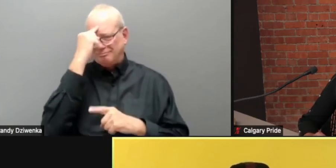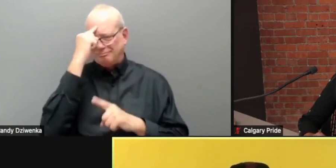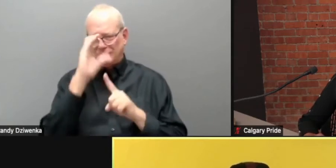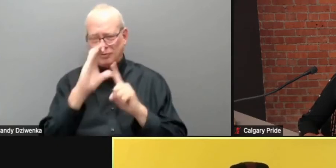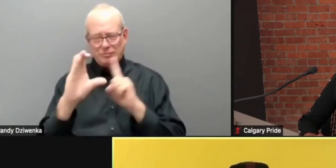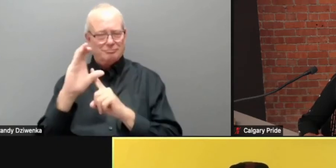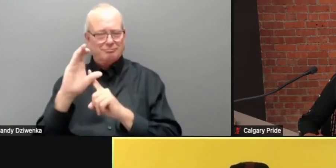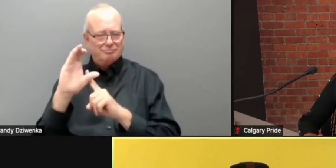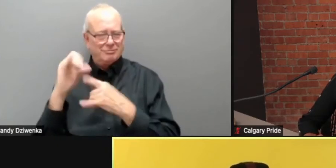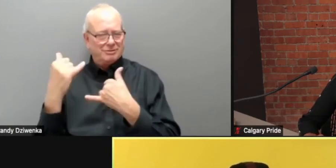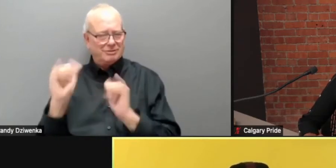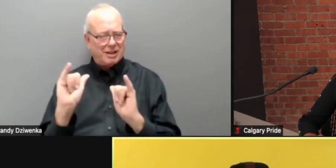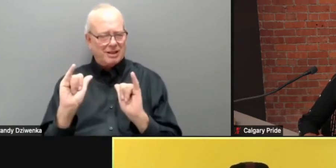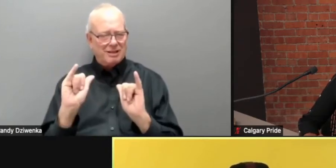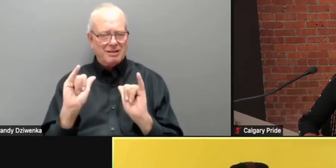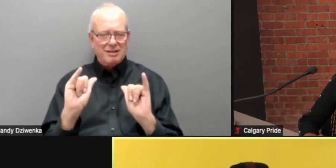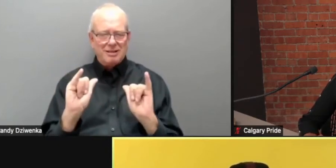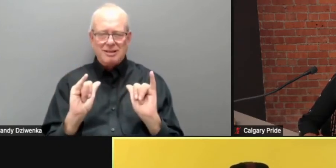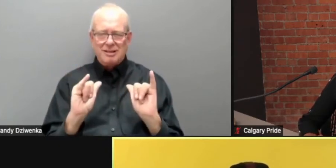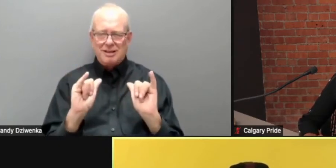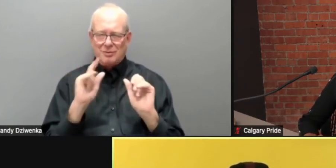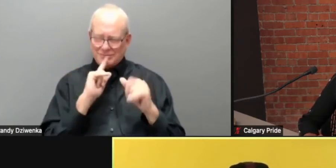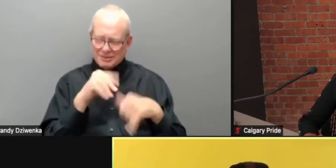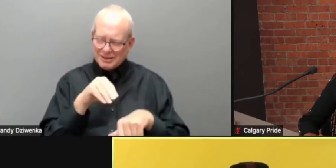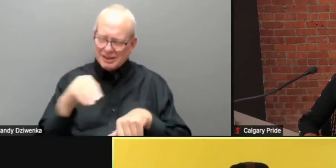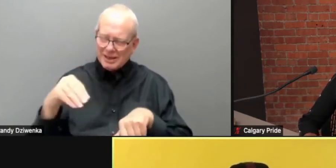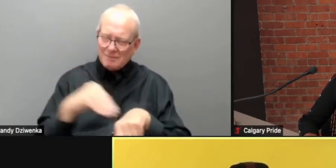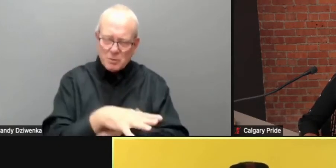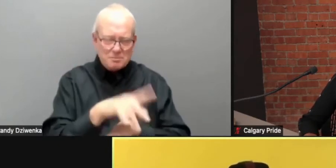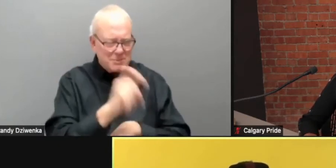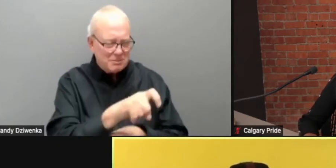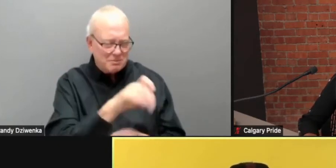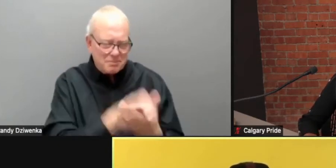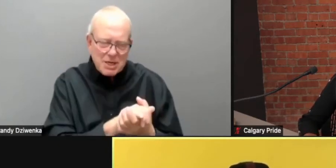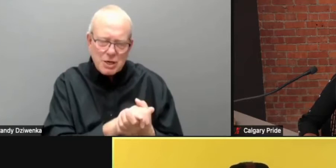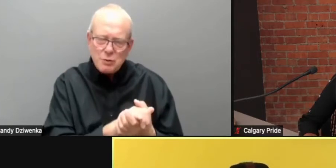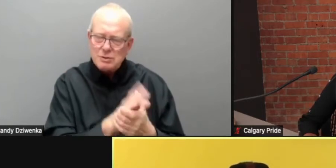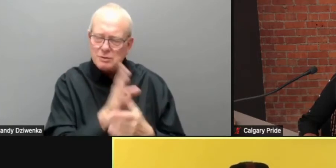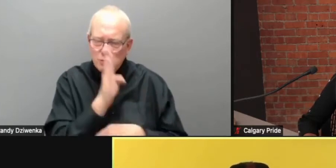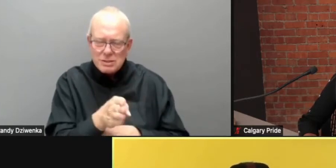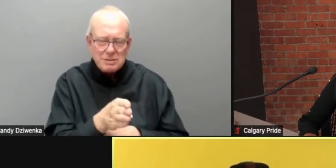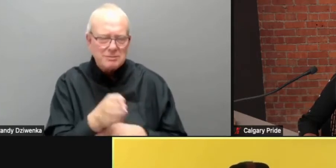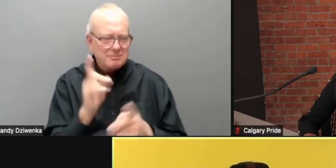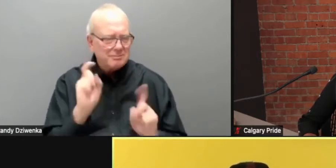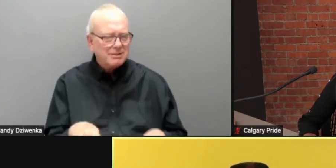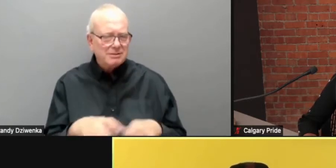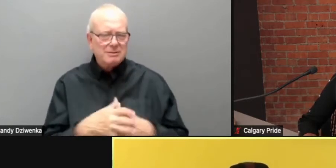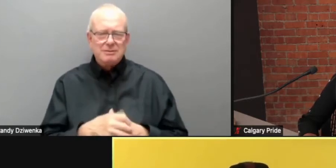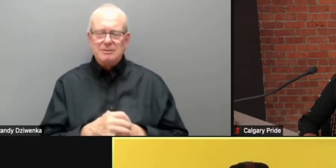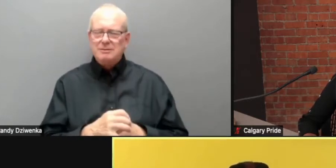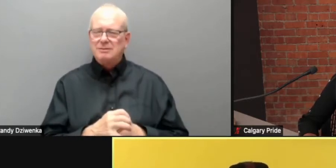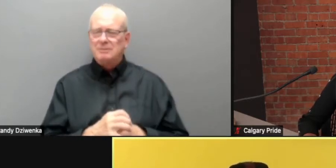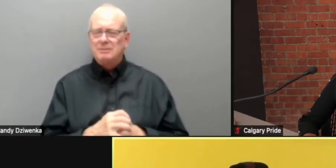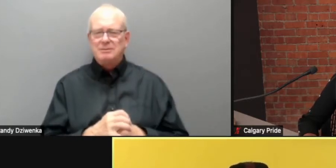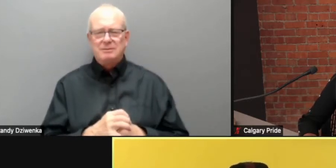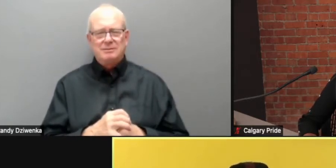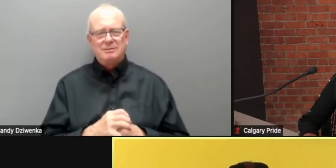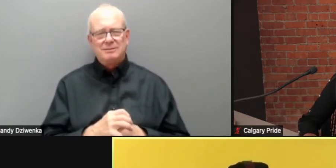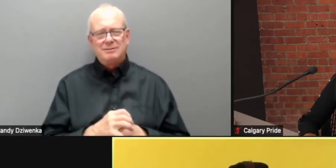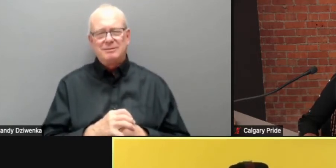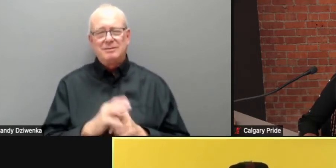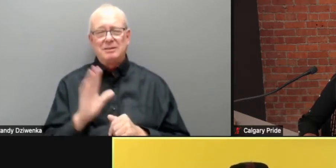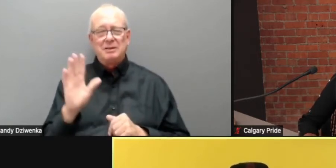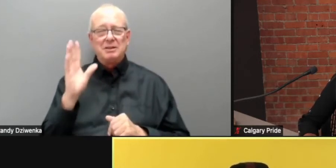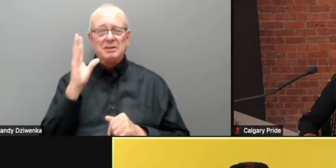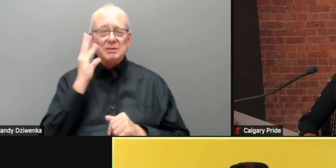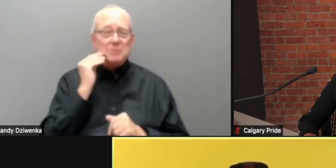then so many of them they have to undergo so many mental health issues, depression. Some of them even contemplate